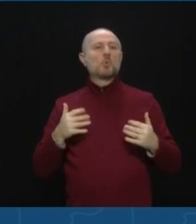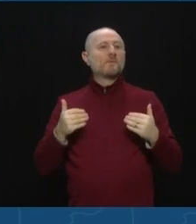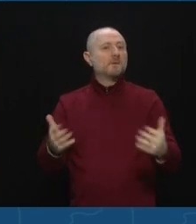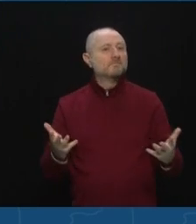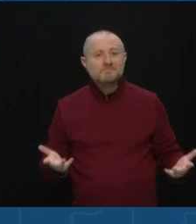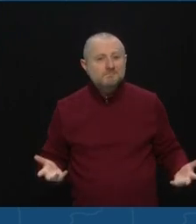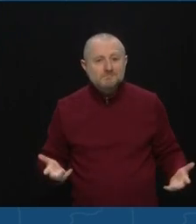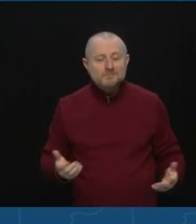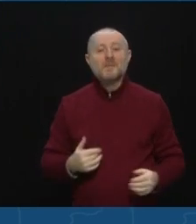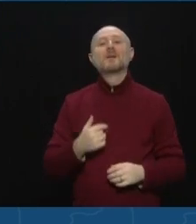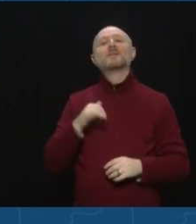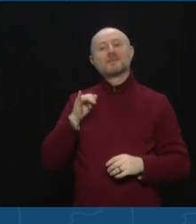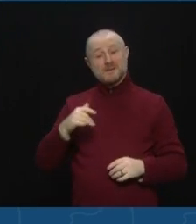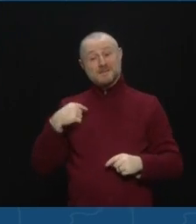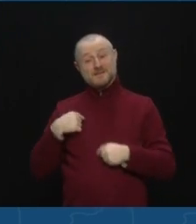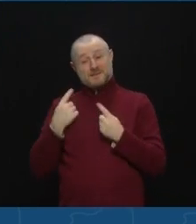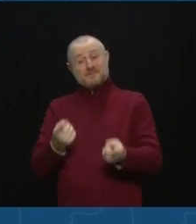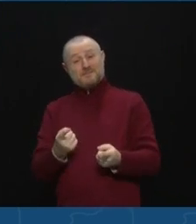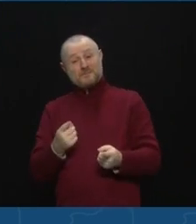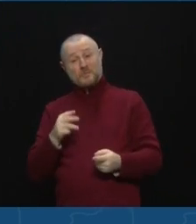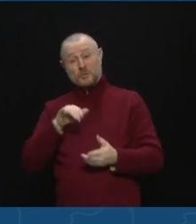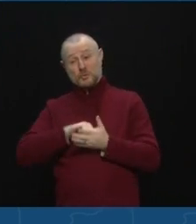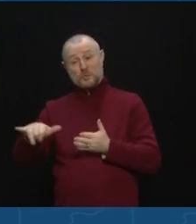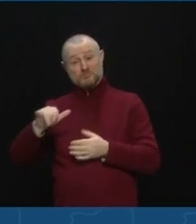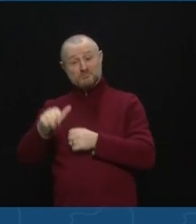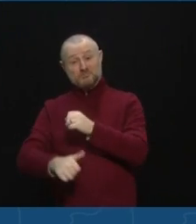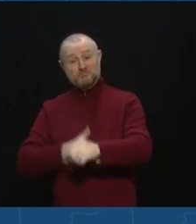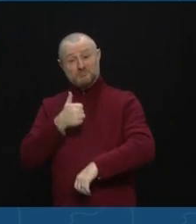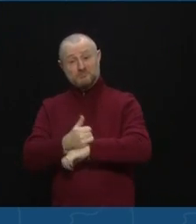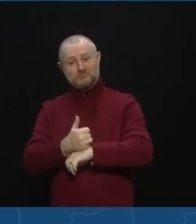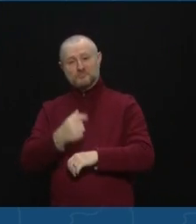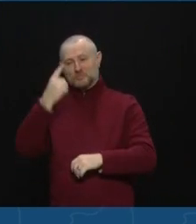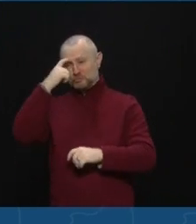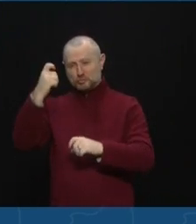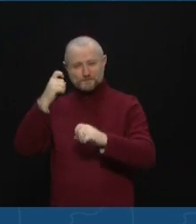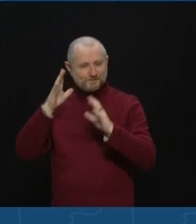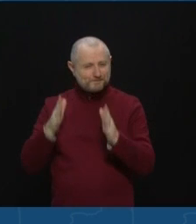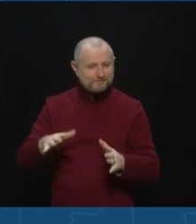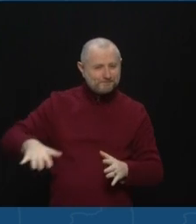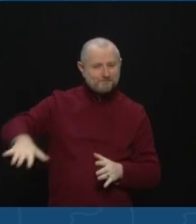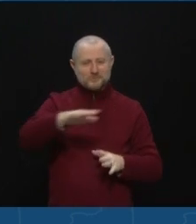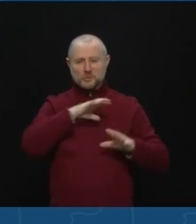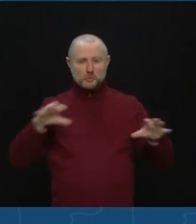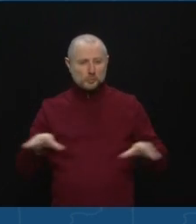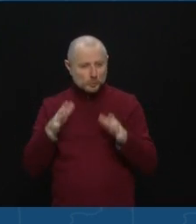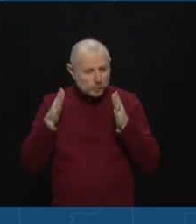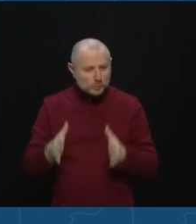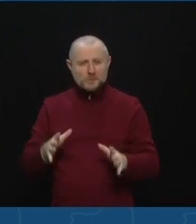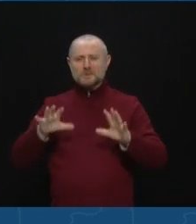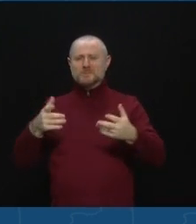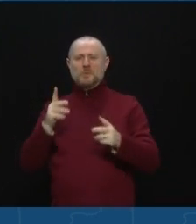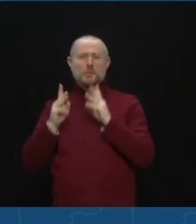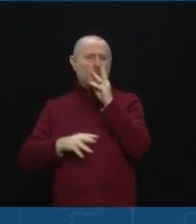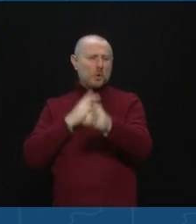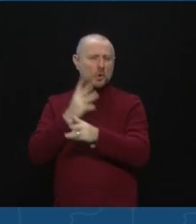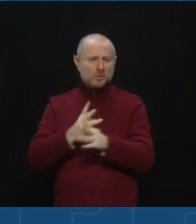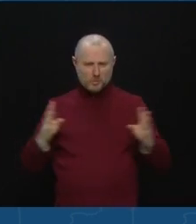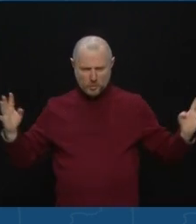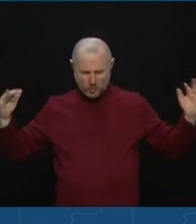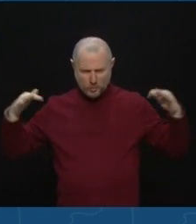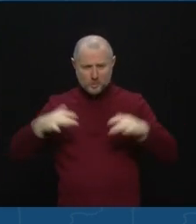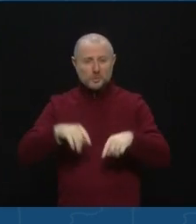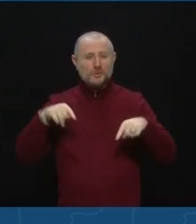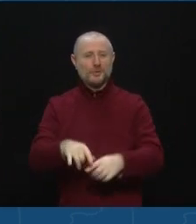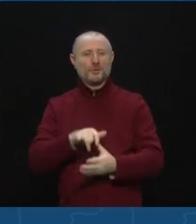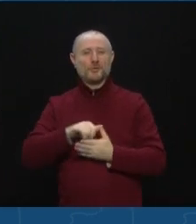its founding, our state has been the home of the dreamers and the doers from all over the world who came here in pursuit of opportunity and a